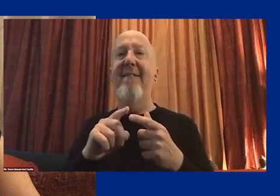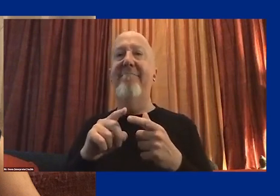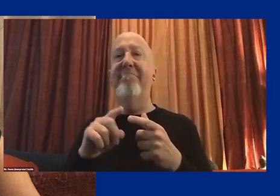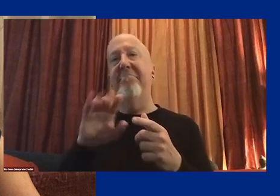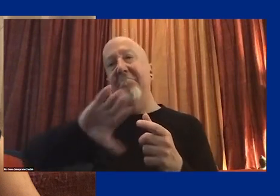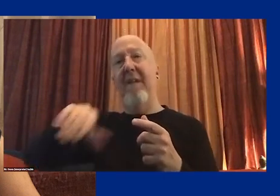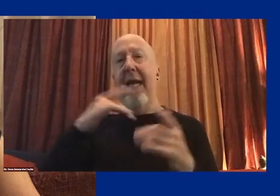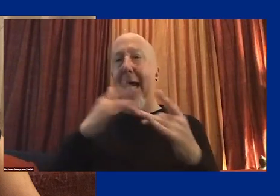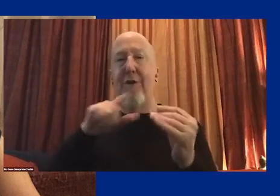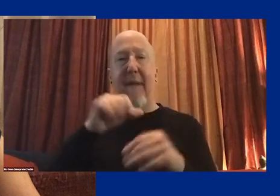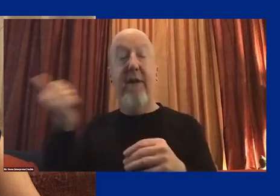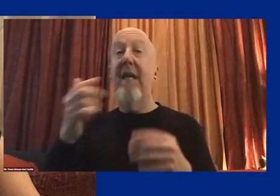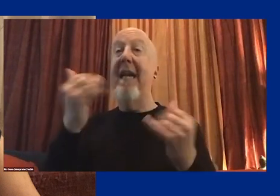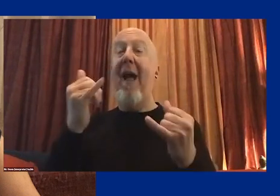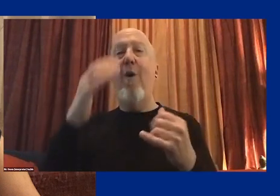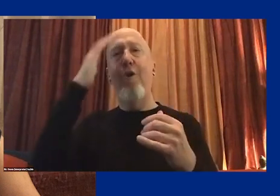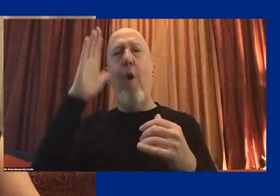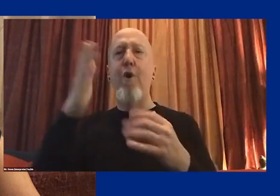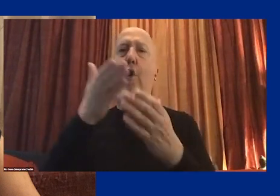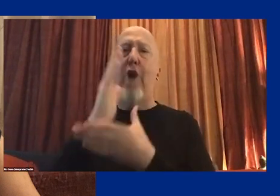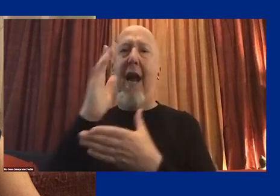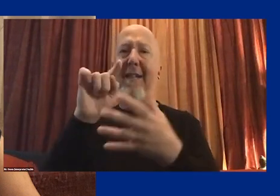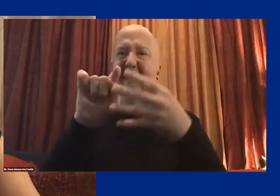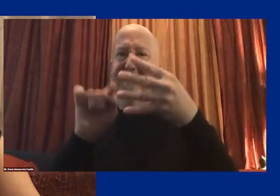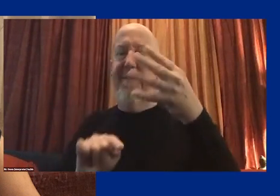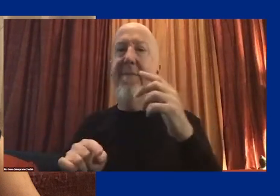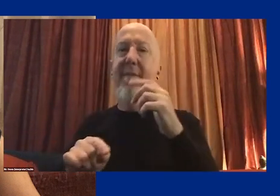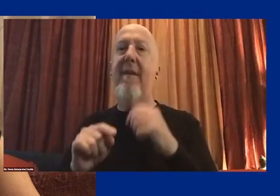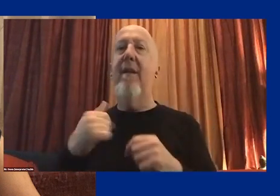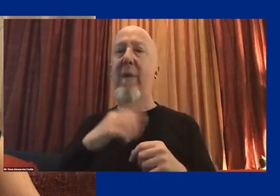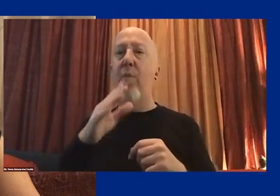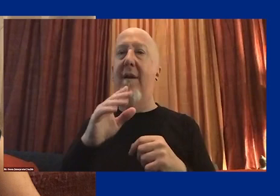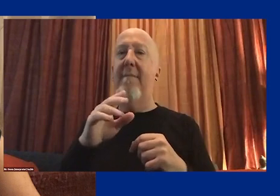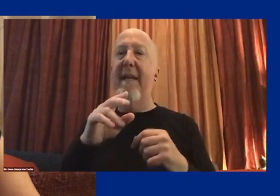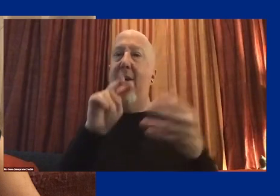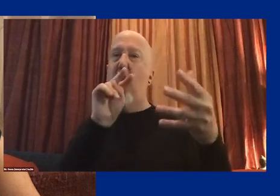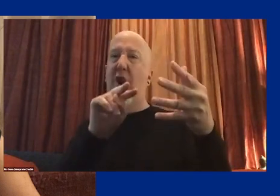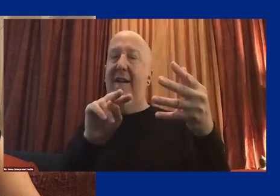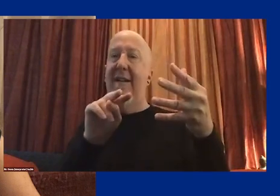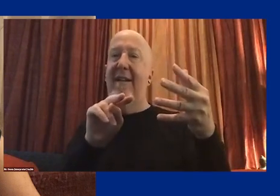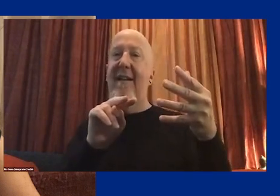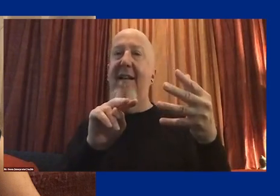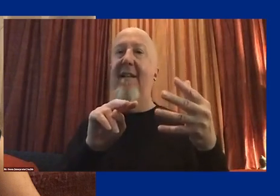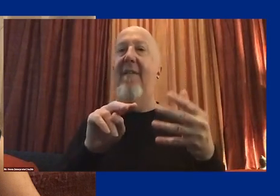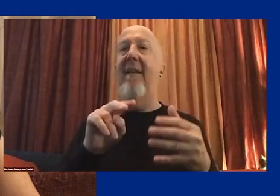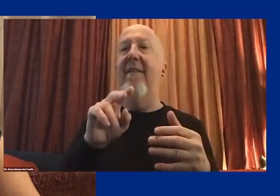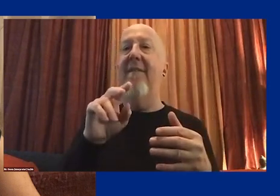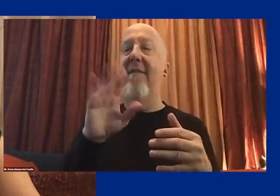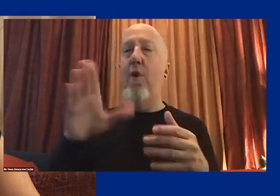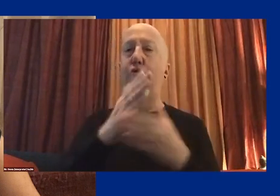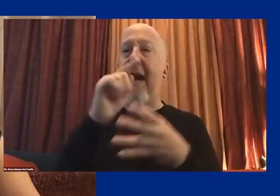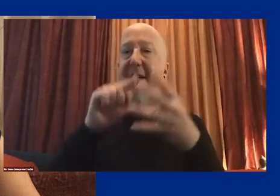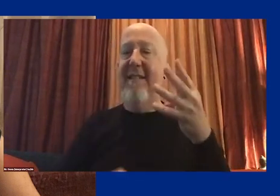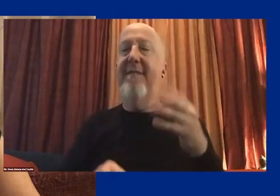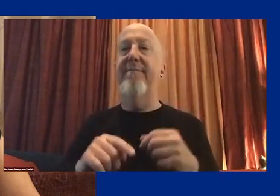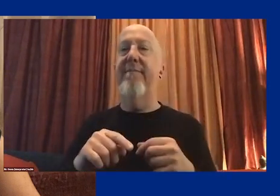Rights content. We'll be scrolling through the Know Your Rights toolkit, which you can find at nobodysdisposable.org. I'm going to